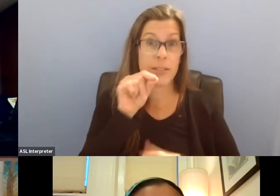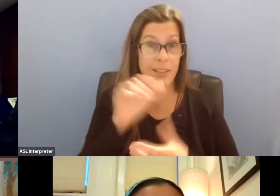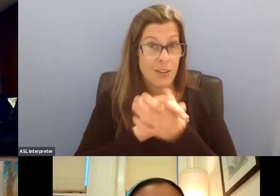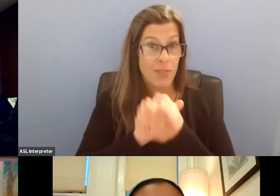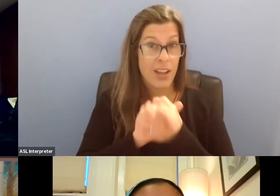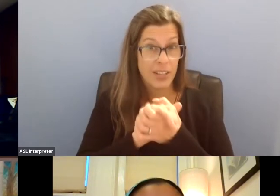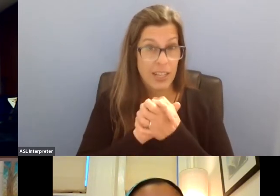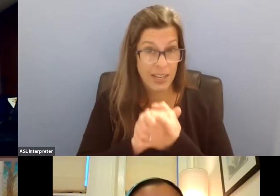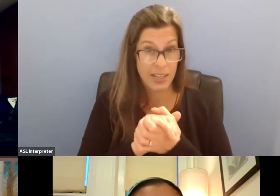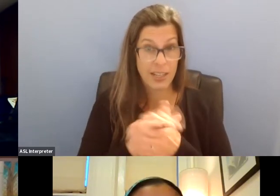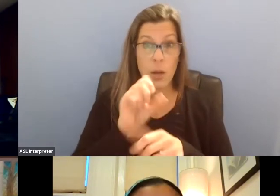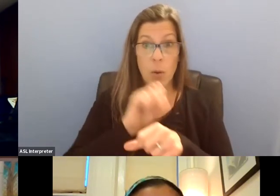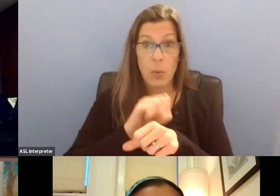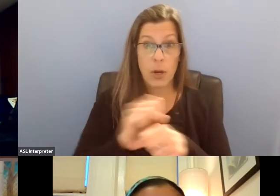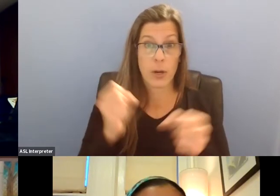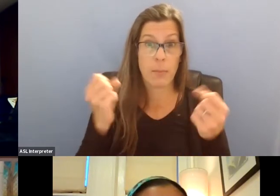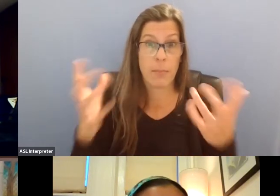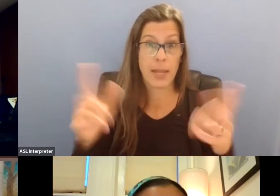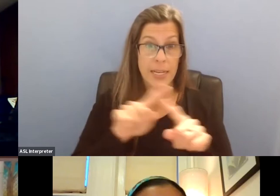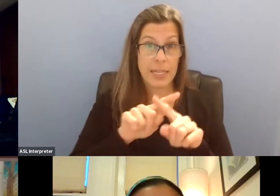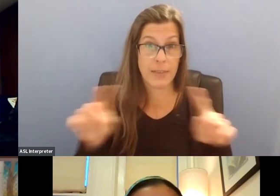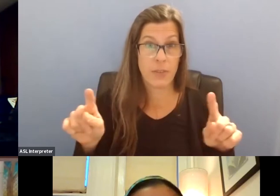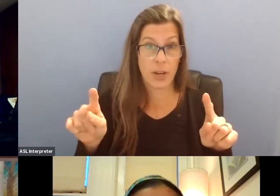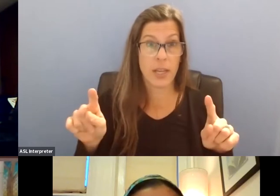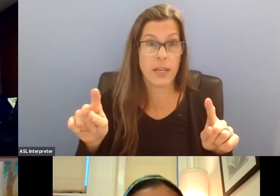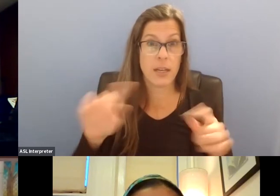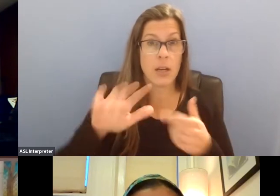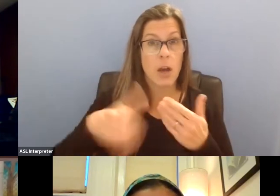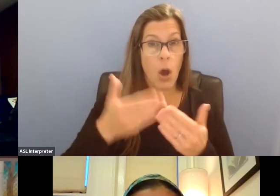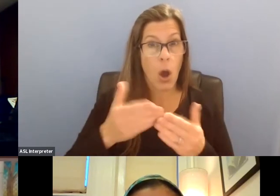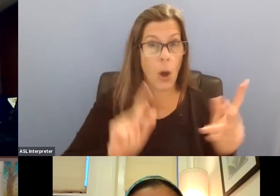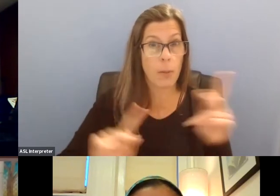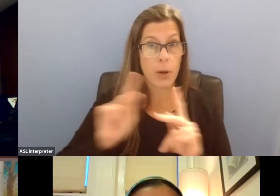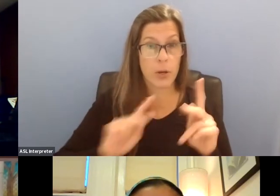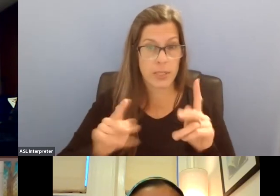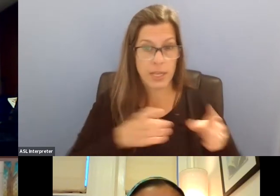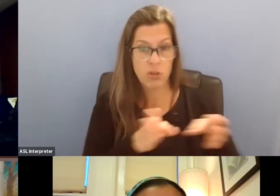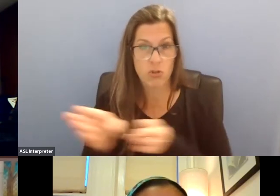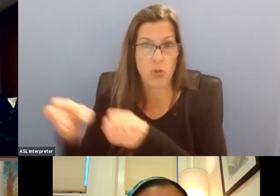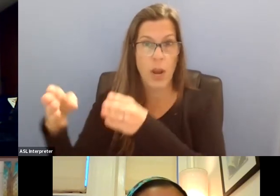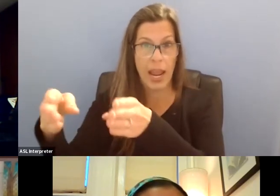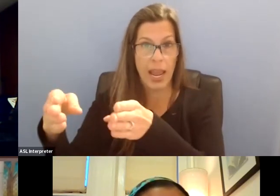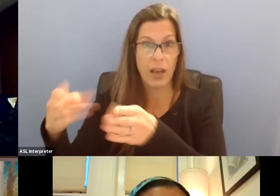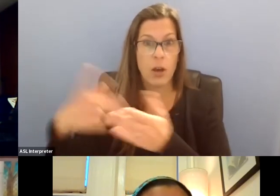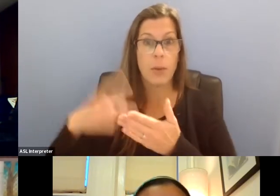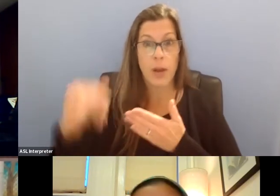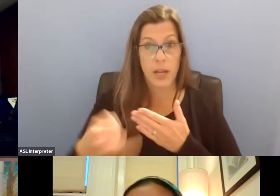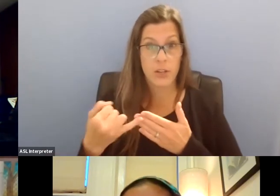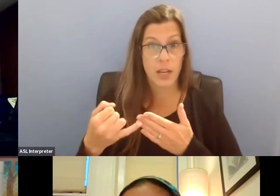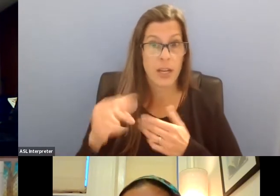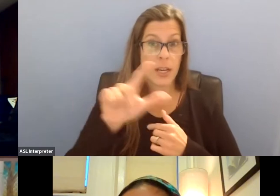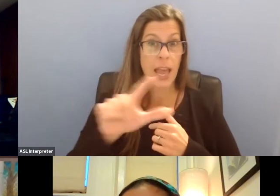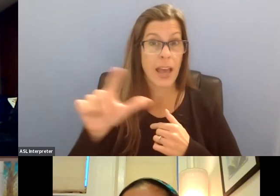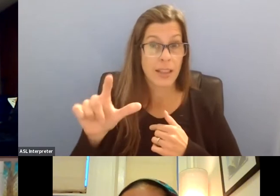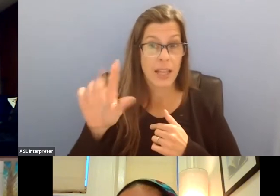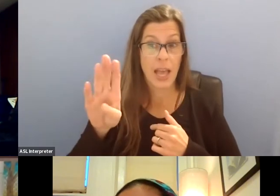more than a dozen all-person's trails projects. For several years, he has been invited by LL Bean to conduct birding by